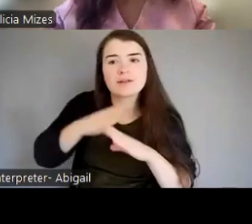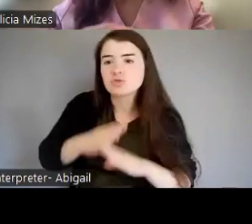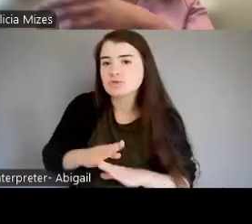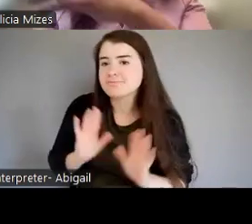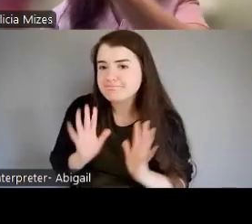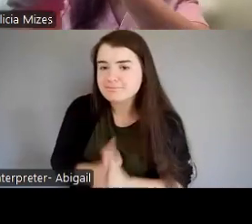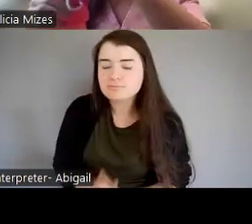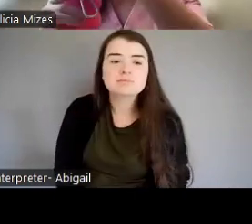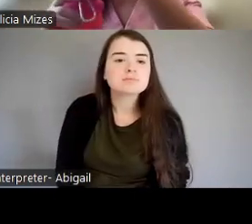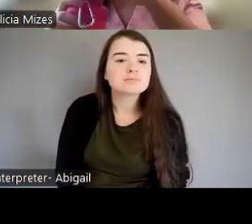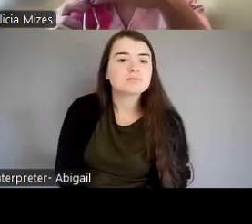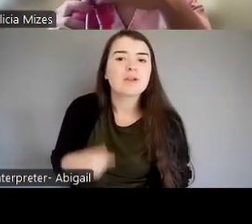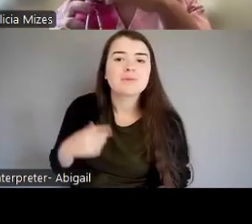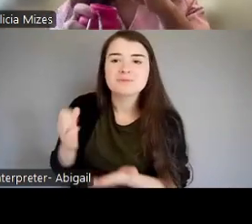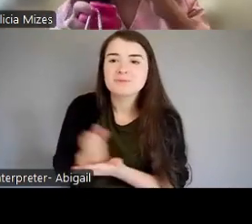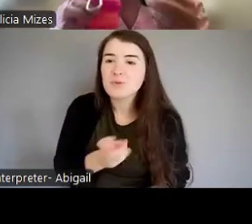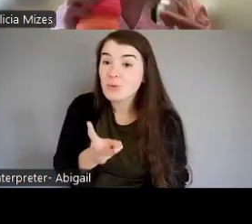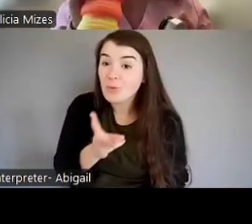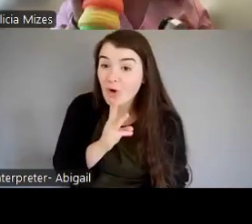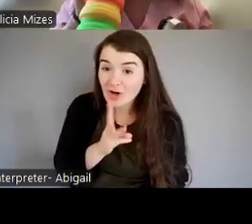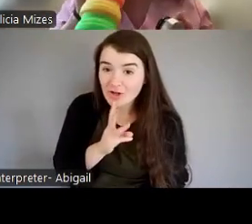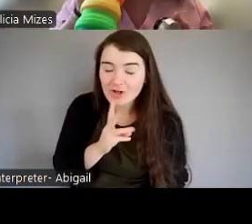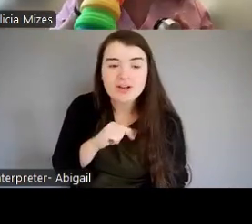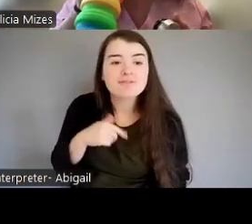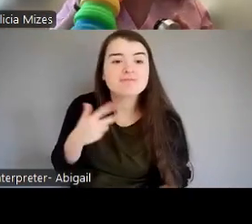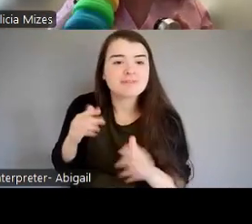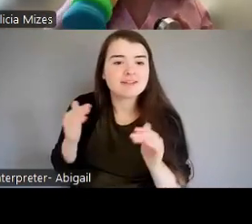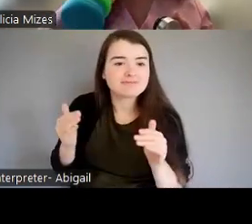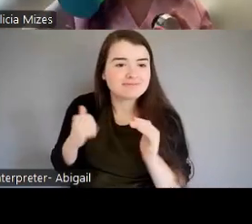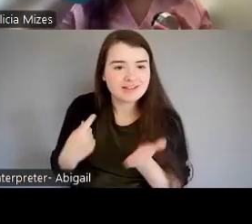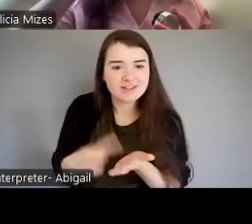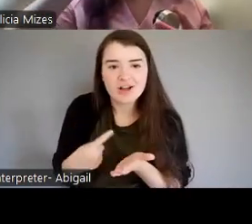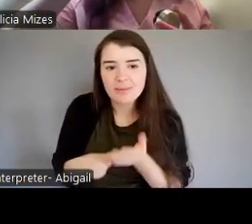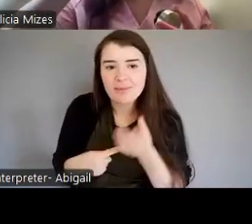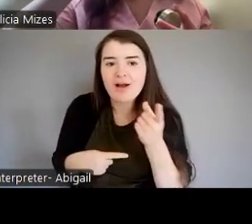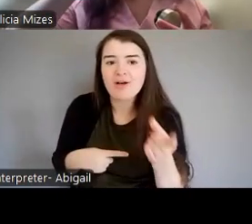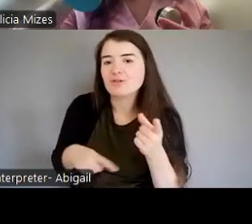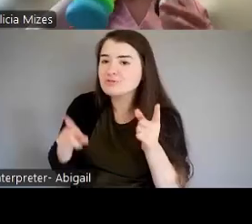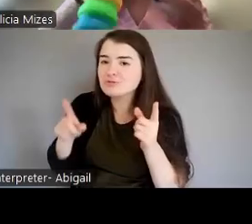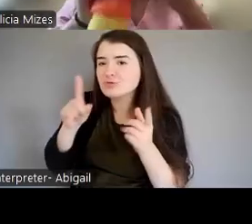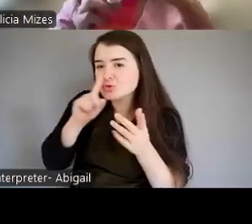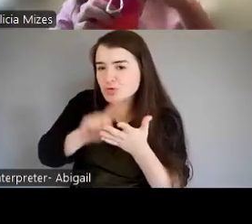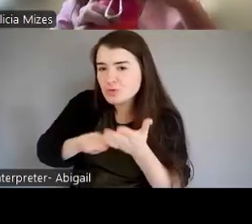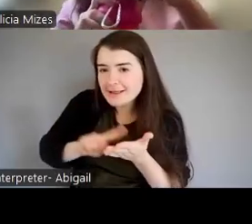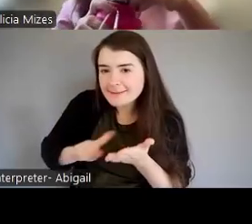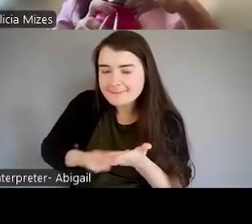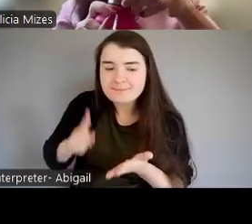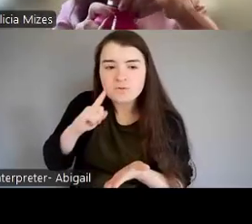I'm just going to take a quick drink of water, then we're going to move more into skin cancer screening.